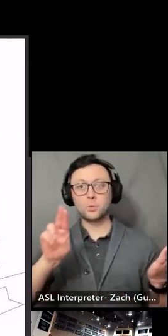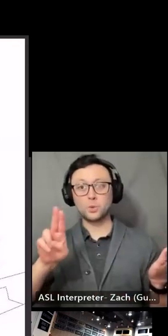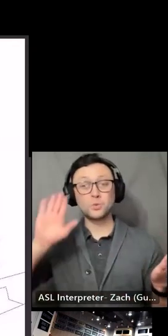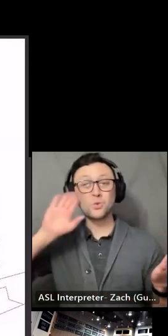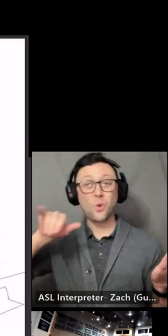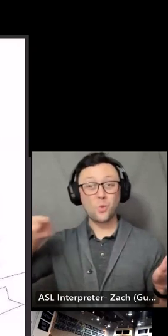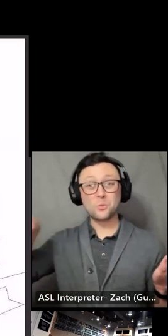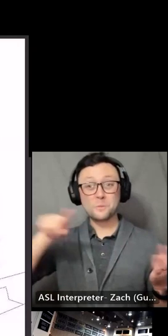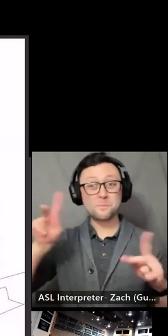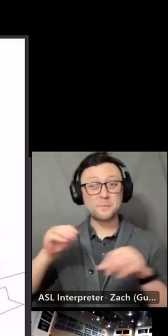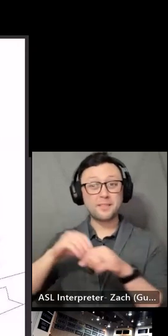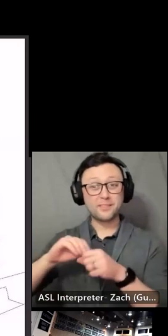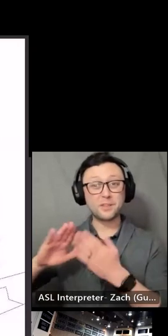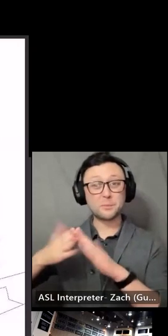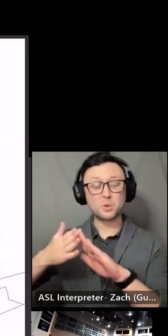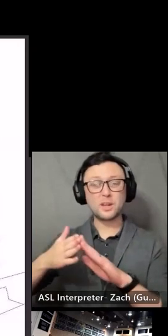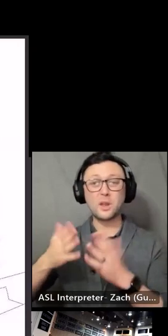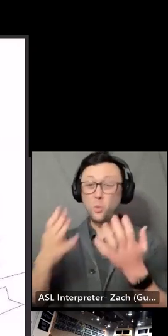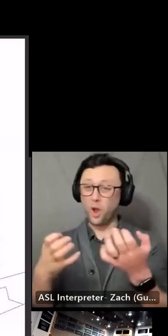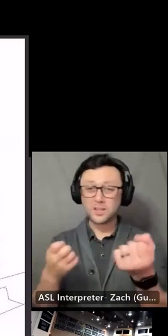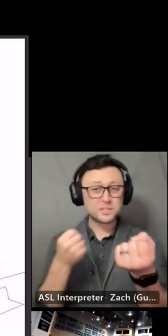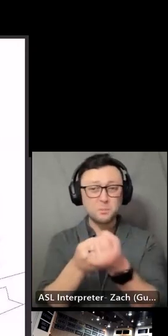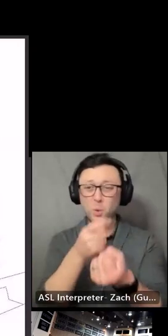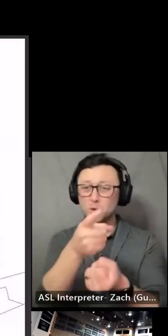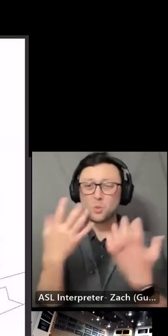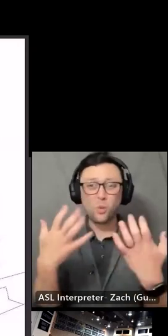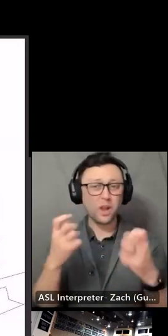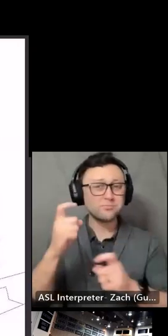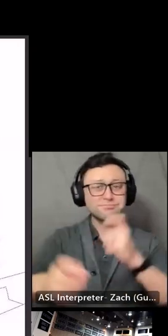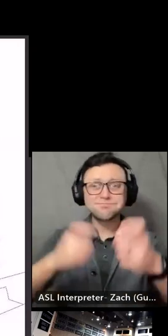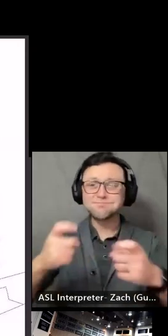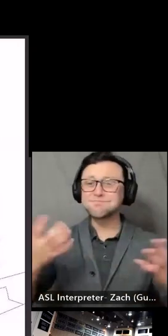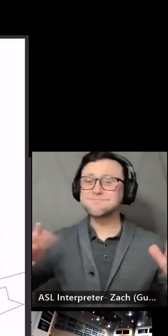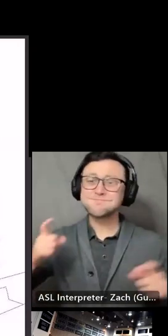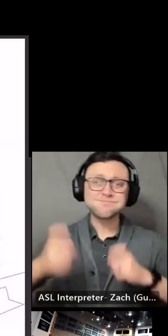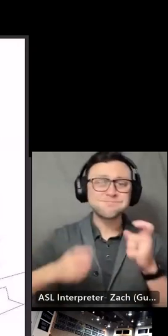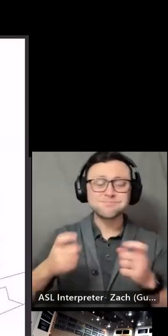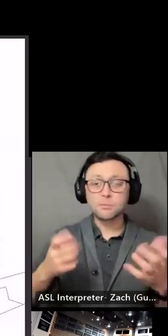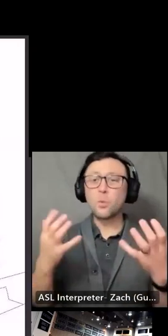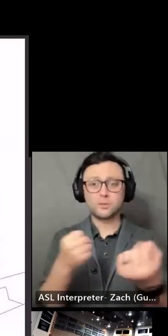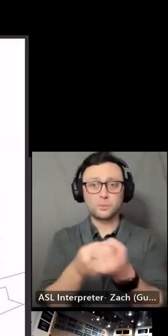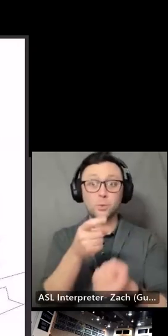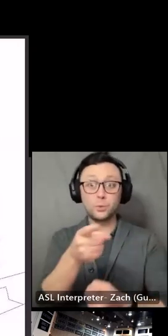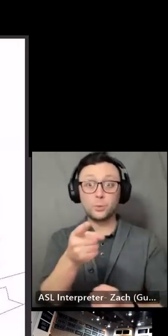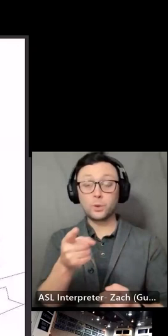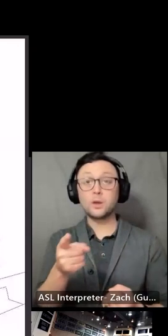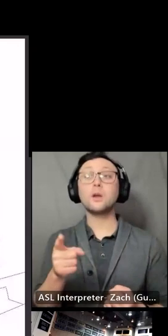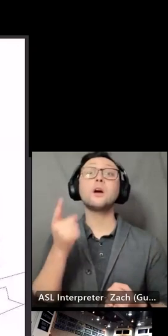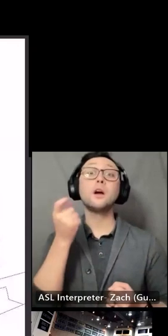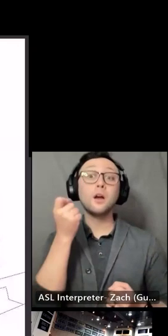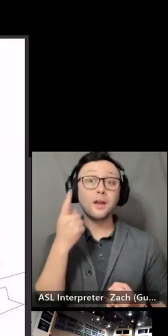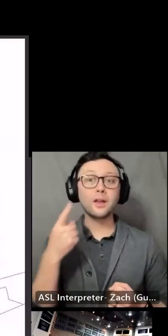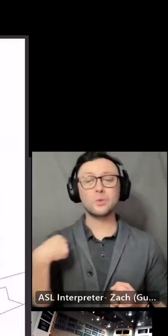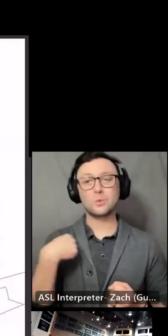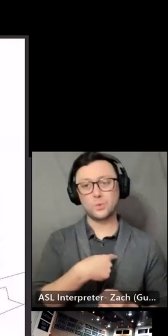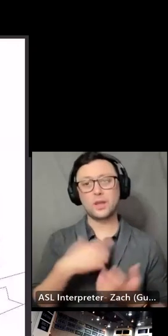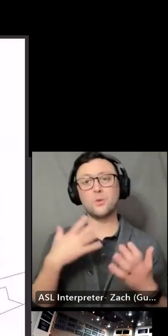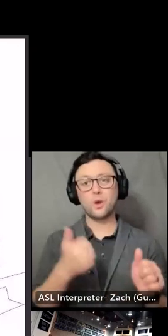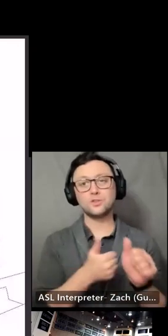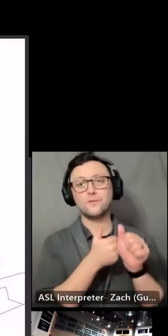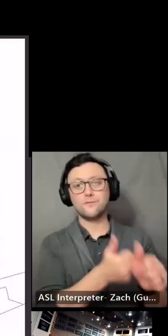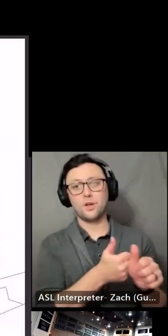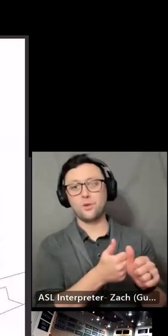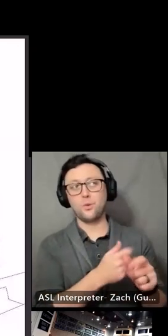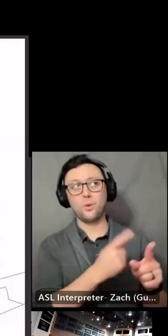want to support you, have had a many, many year history of supporting you, and we're here to get this thing done, but let's get it